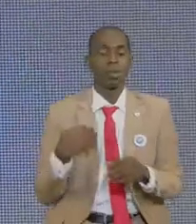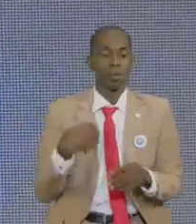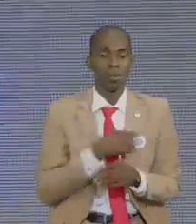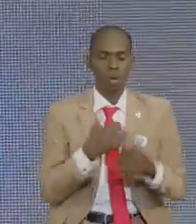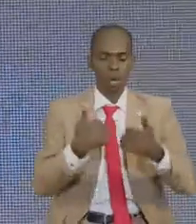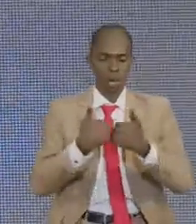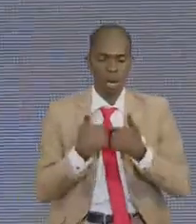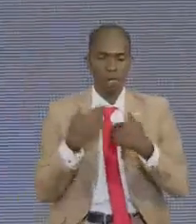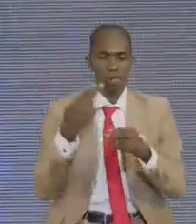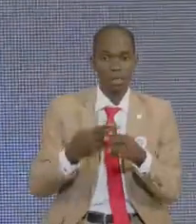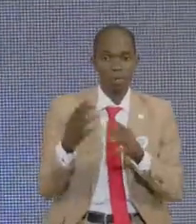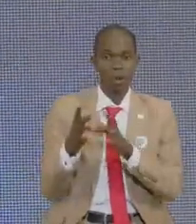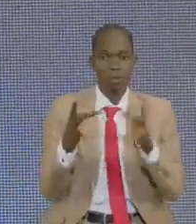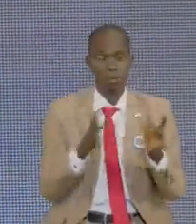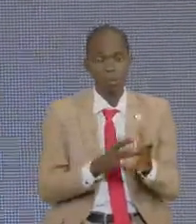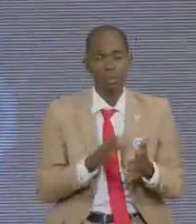Christ that can never fail.